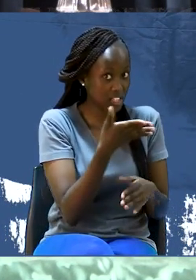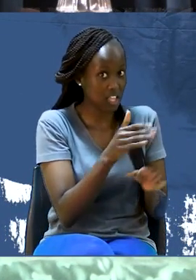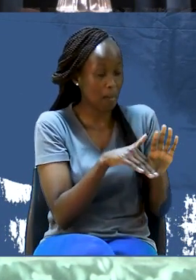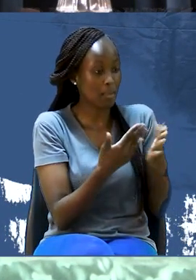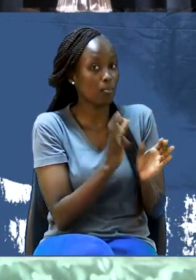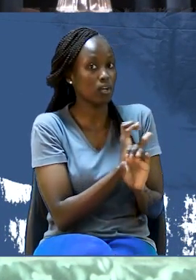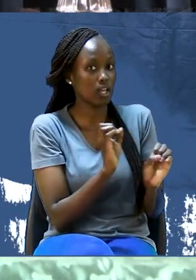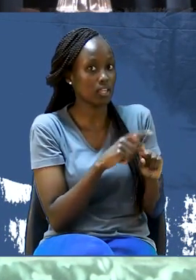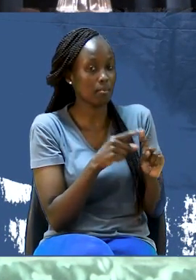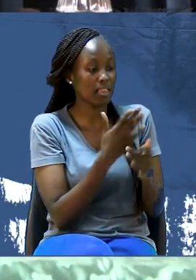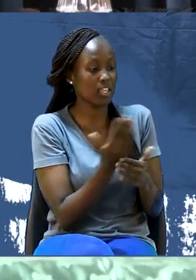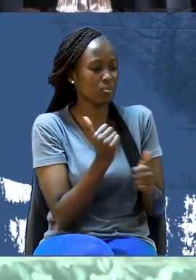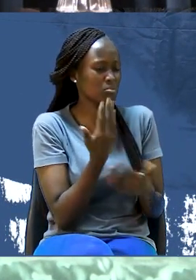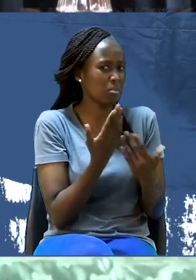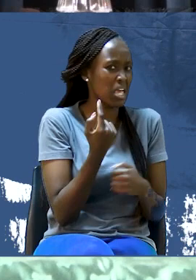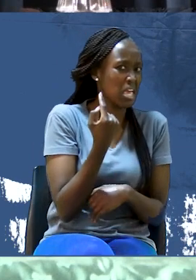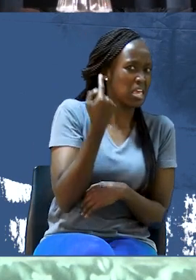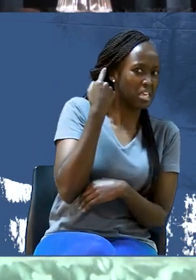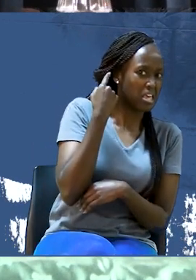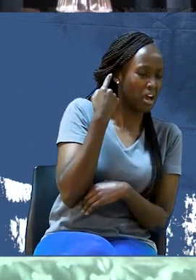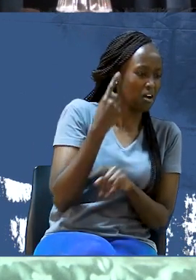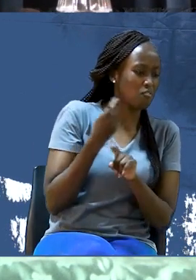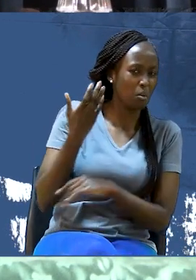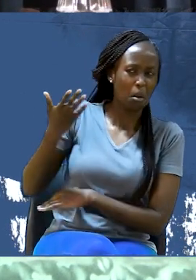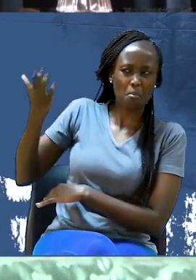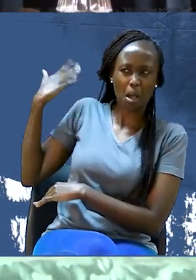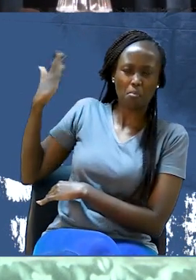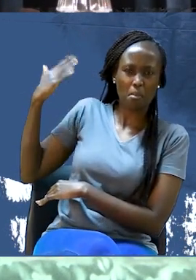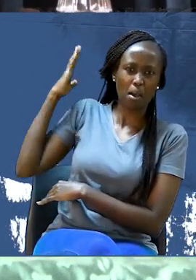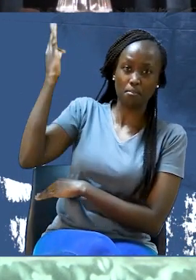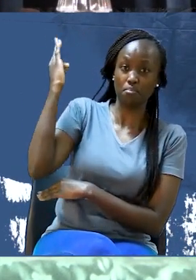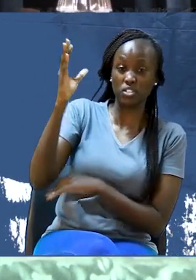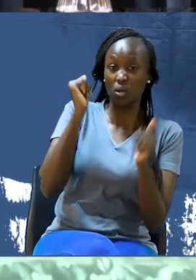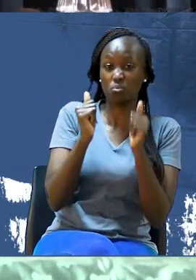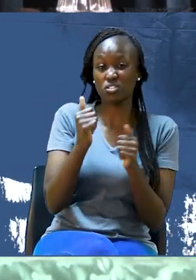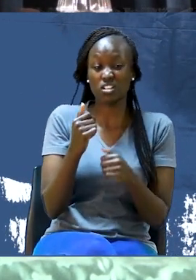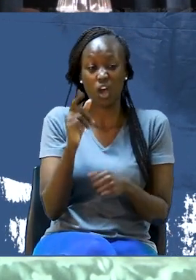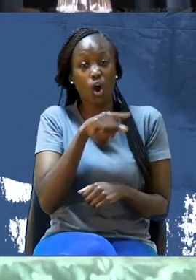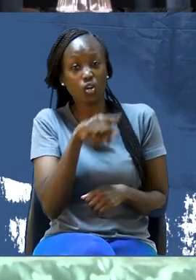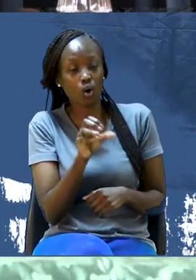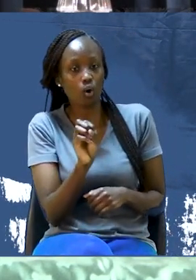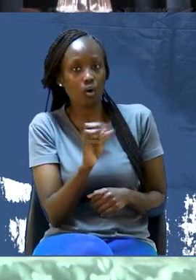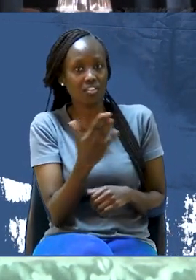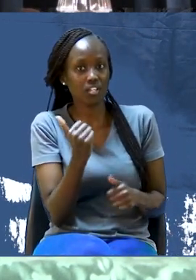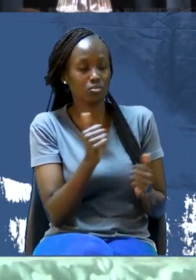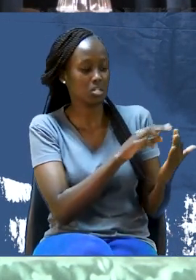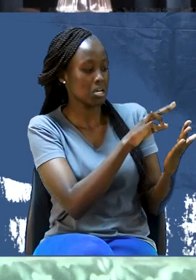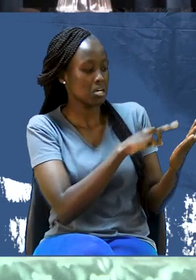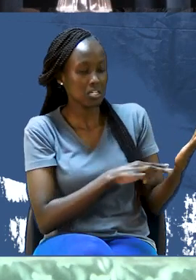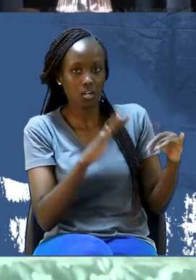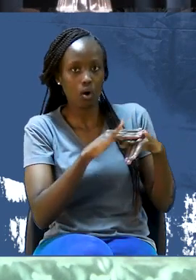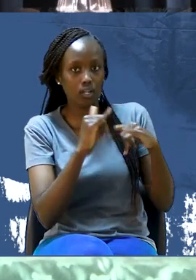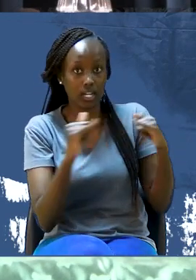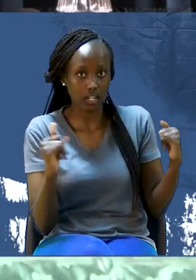Bible, but something that I heard from a village preacher or a street preacher somewhere. Something that I saw on the internet, something that I read in a book